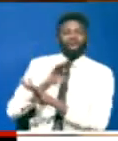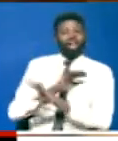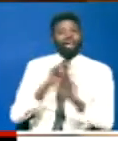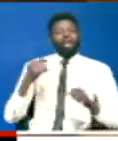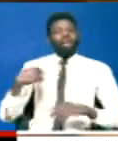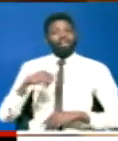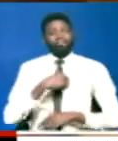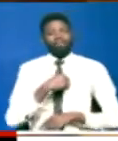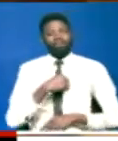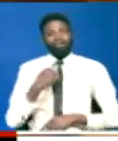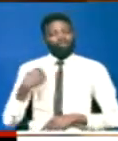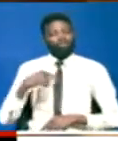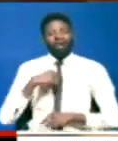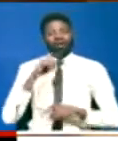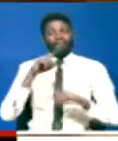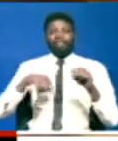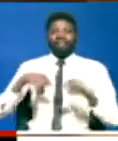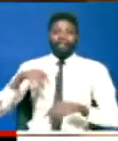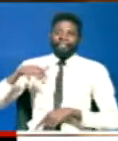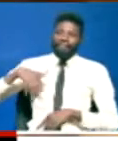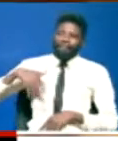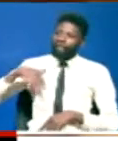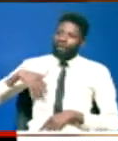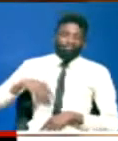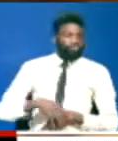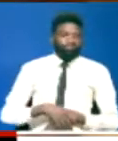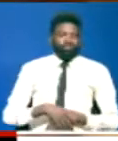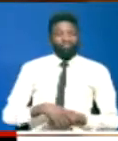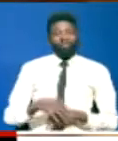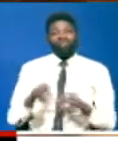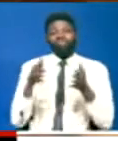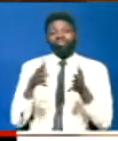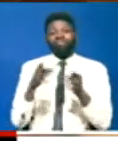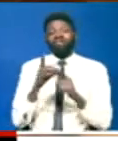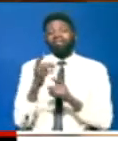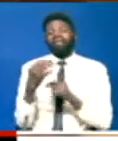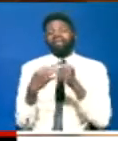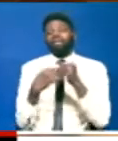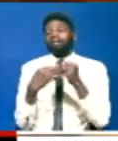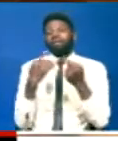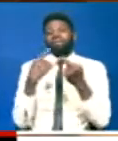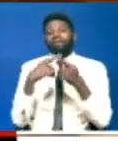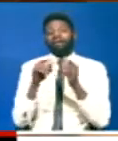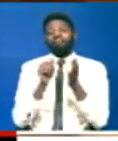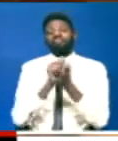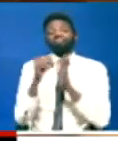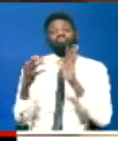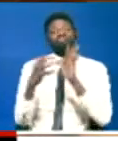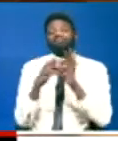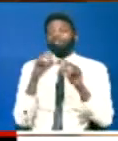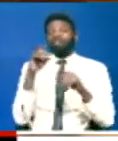cannot delay. Look, today is 8th and it has not been published. So you